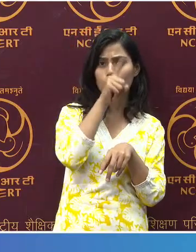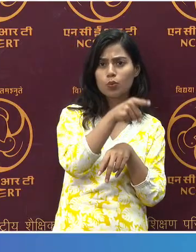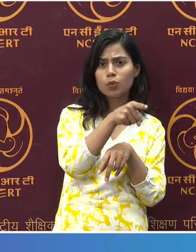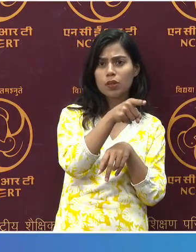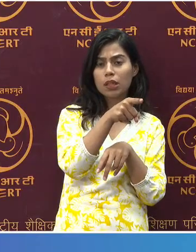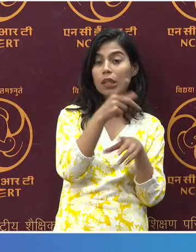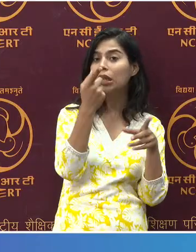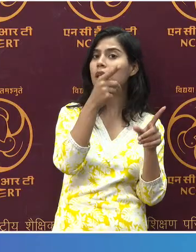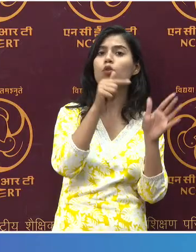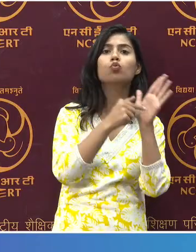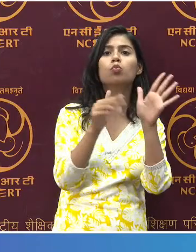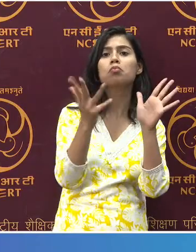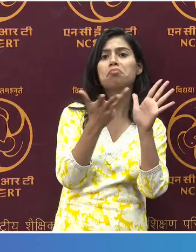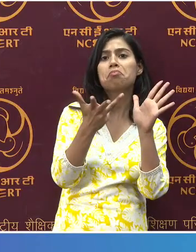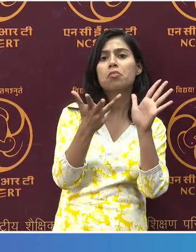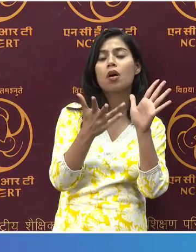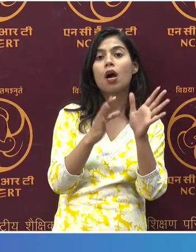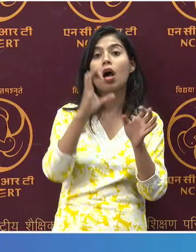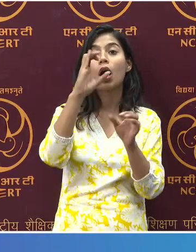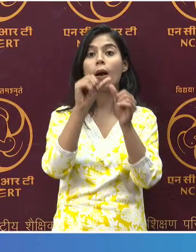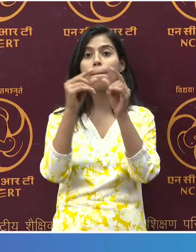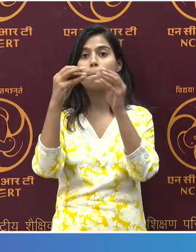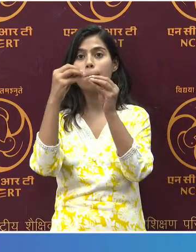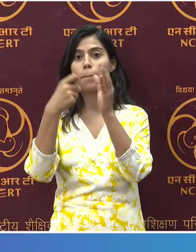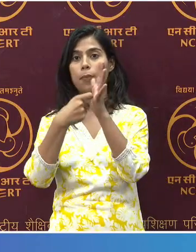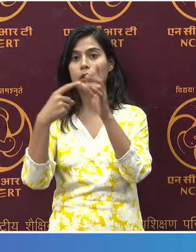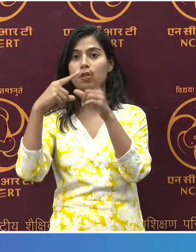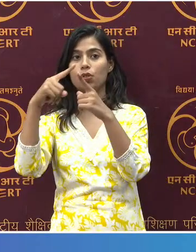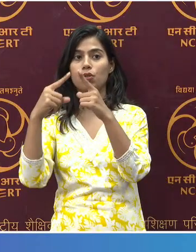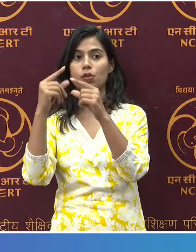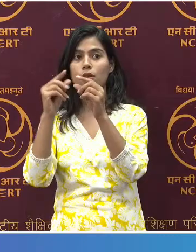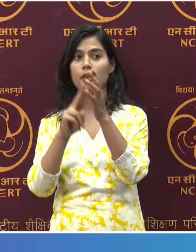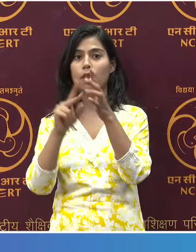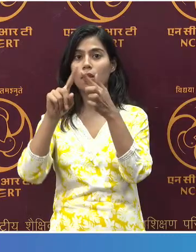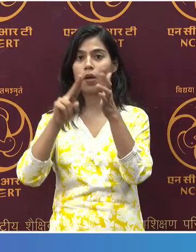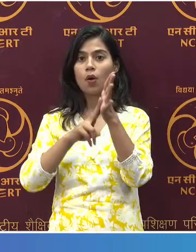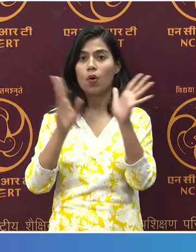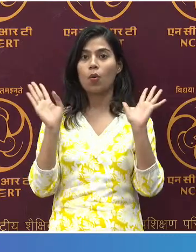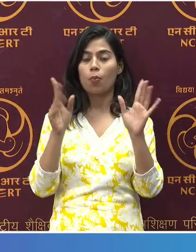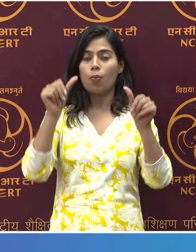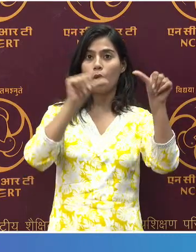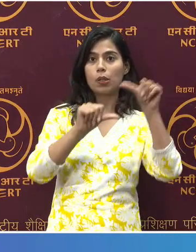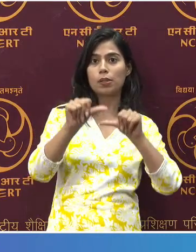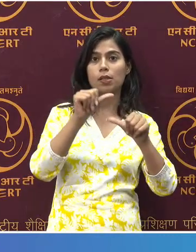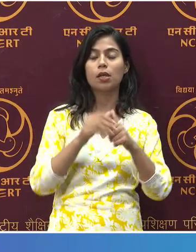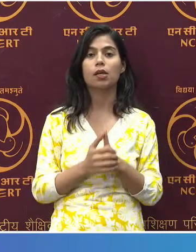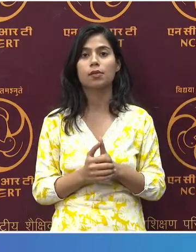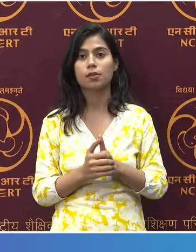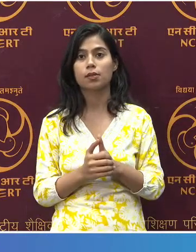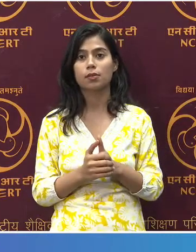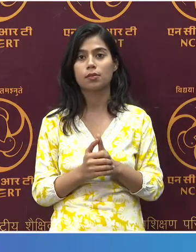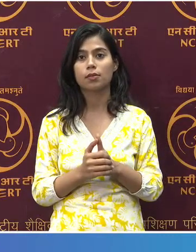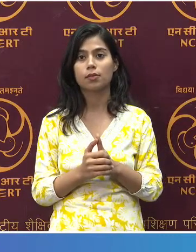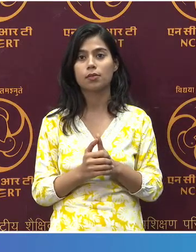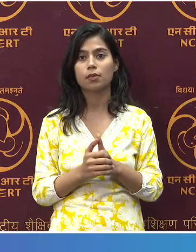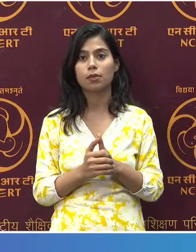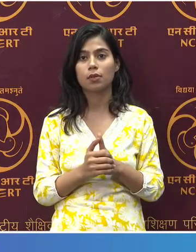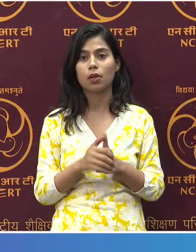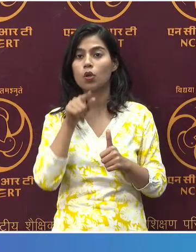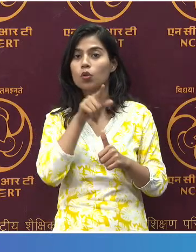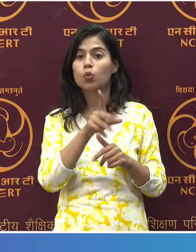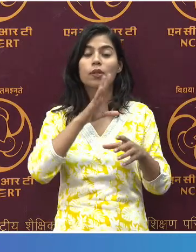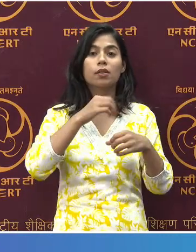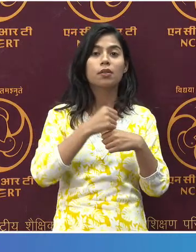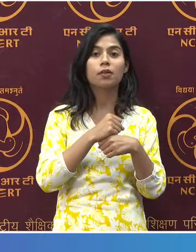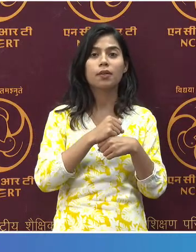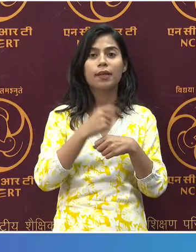That indicates the combustion process is going to be efficiently, sufficiently, so the pollutant is not going to be generated.